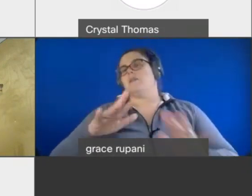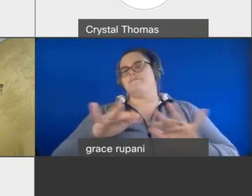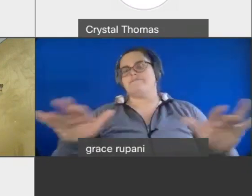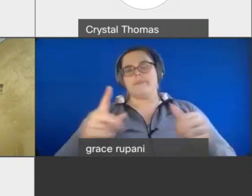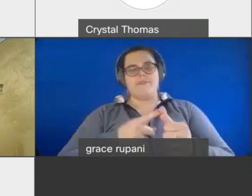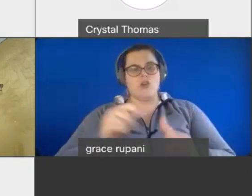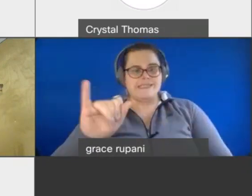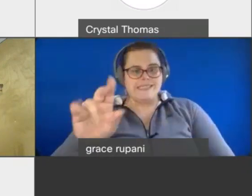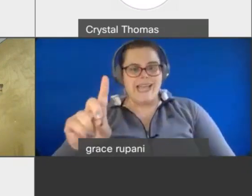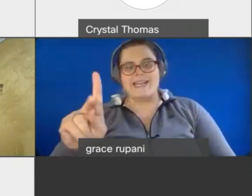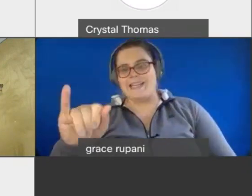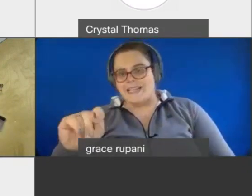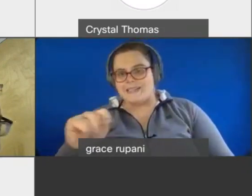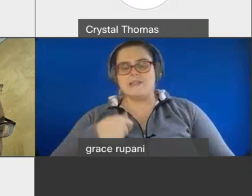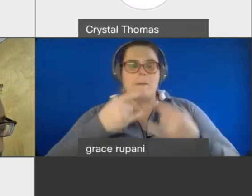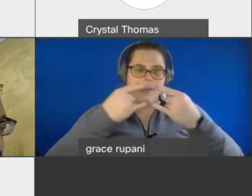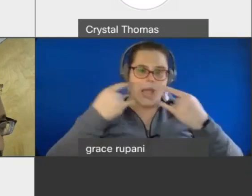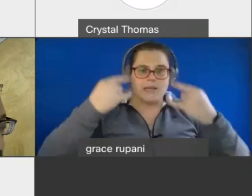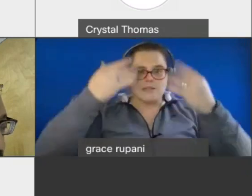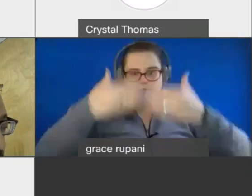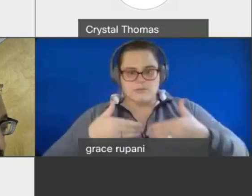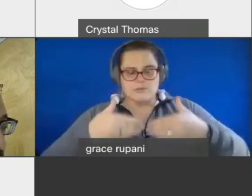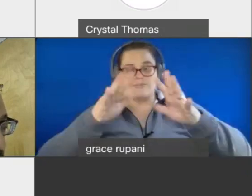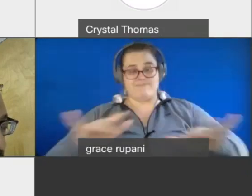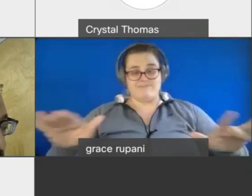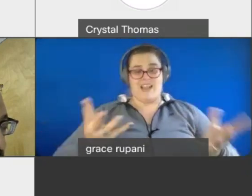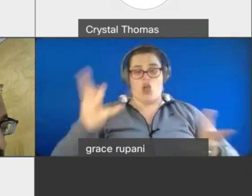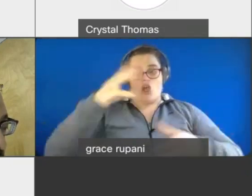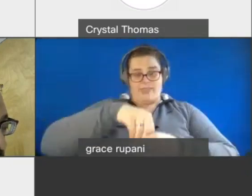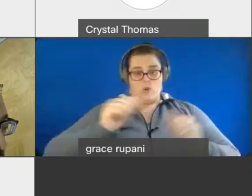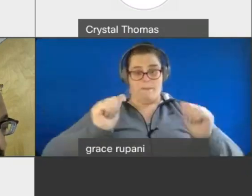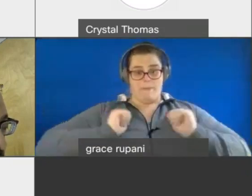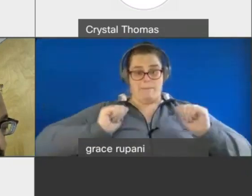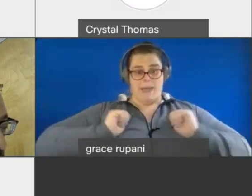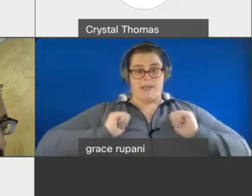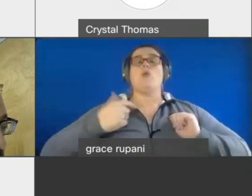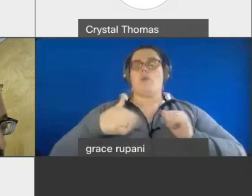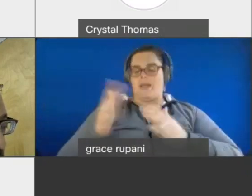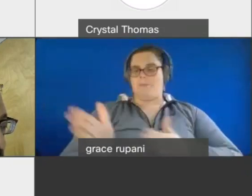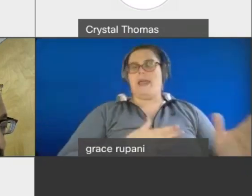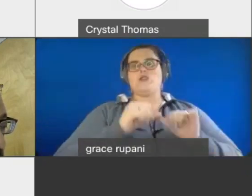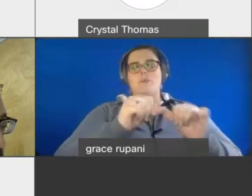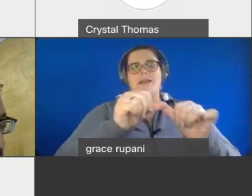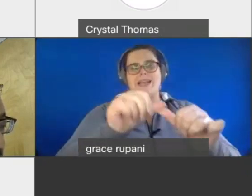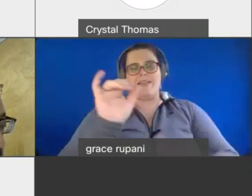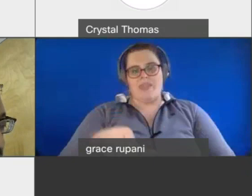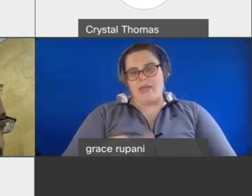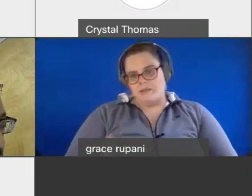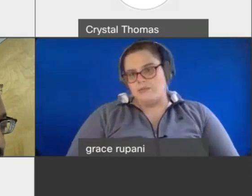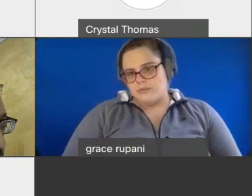masks, and other things. We intend to maintain those, excluding